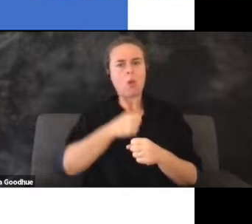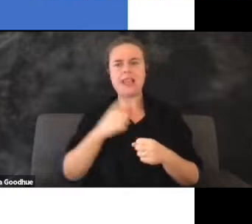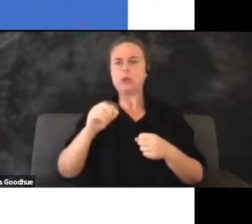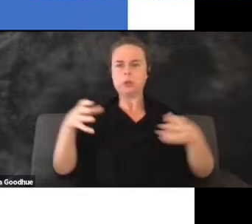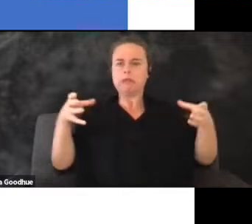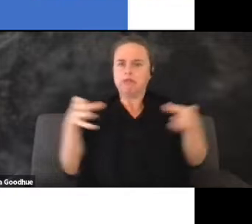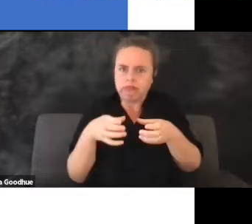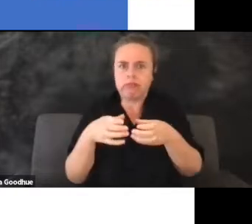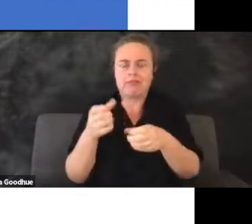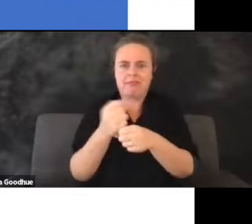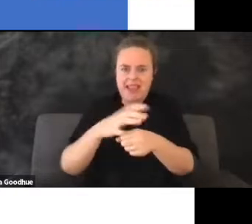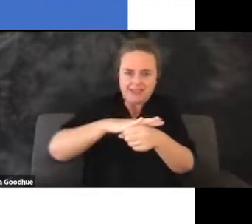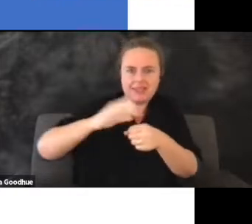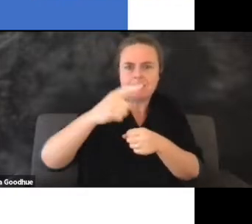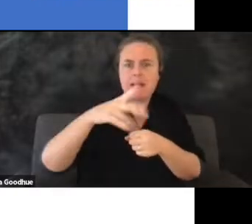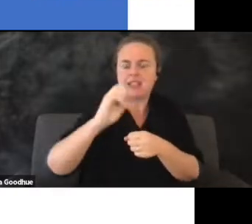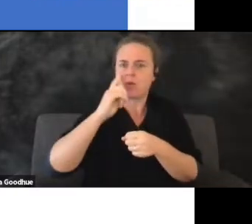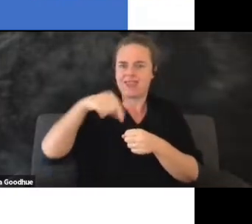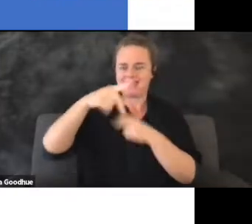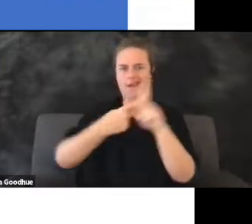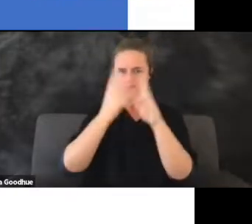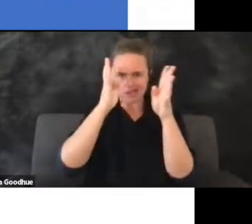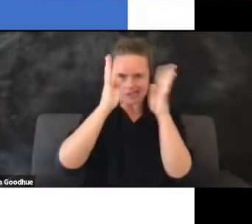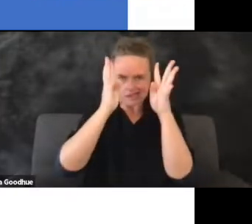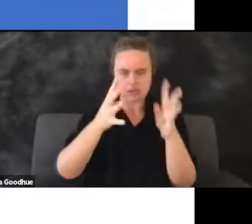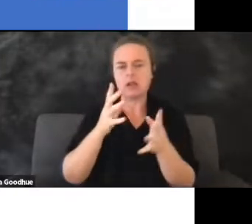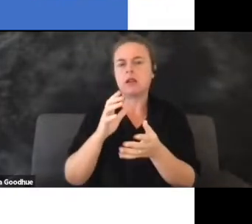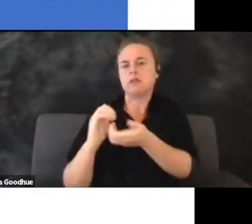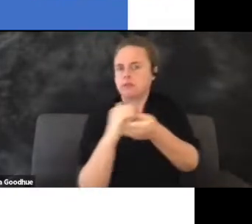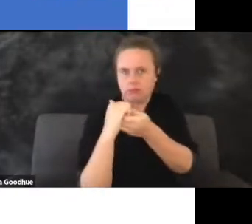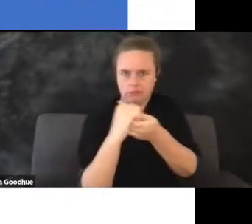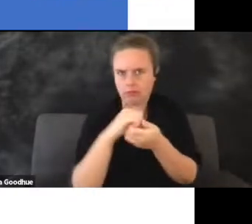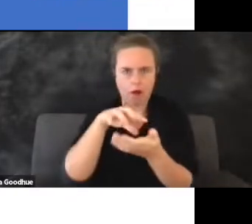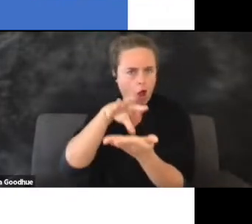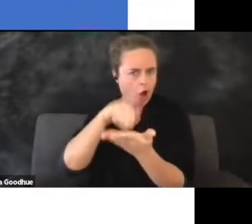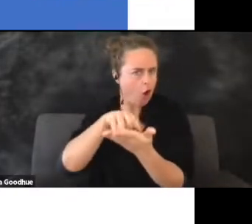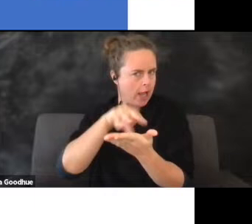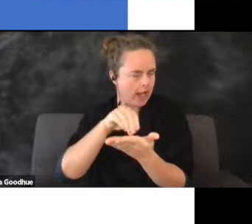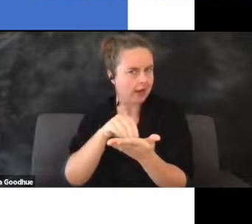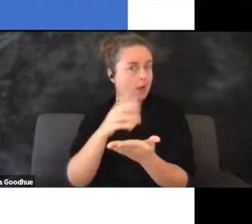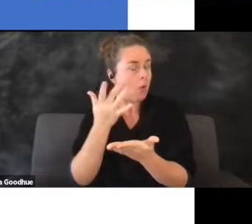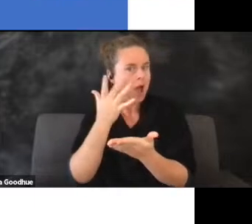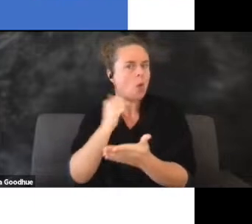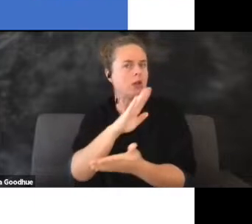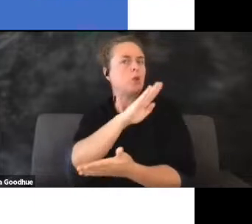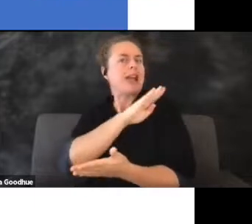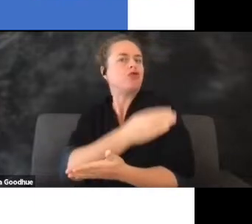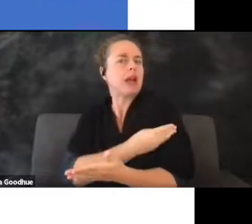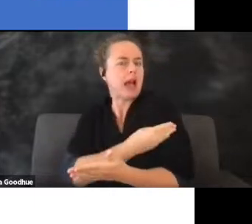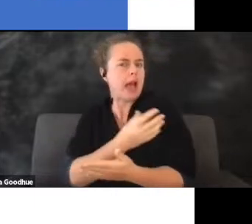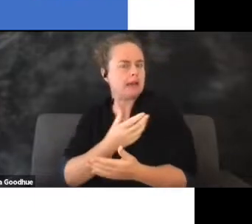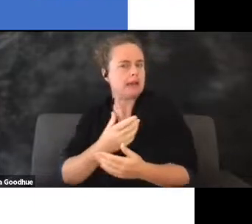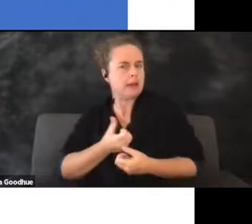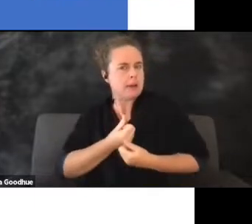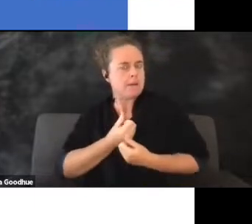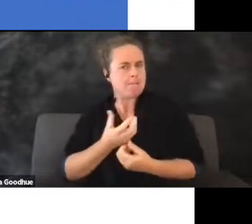than ever for this collective gathering and a collective learning to re-energize ourselves and the work that we must